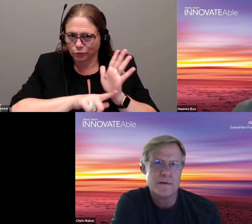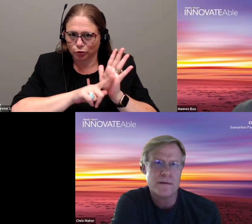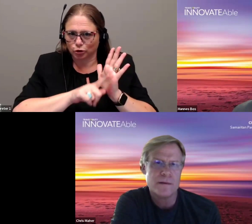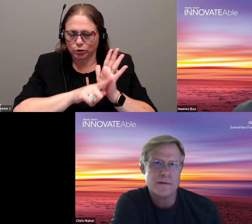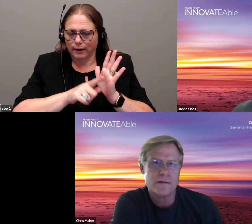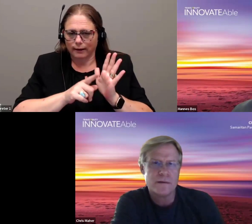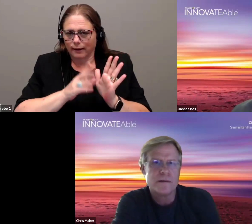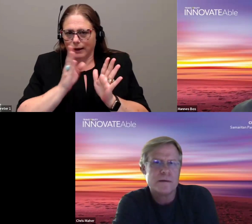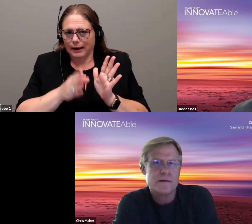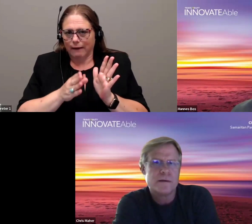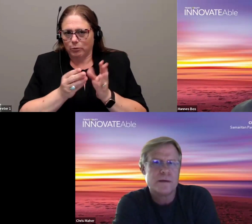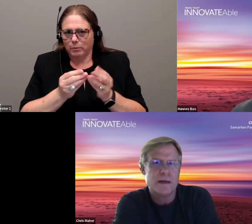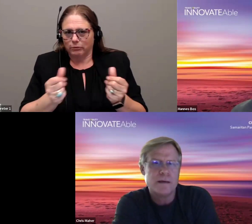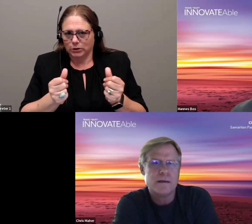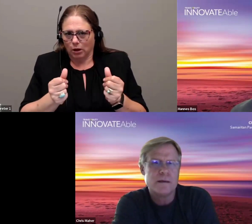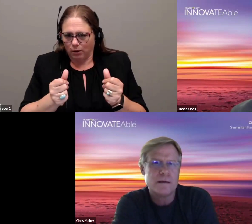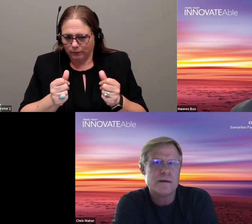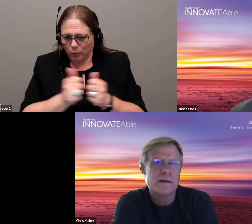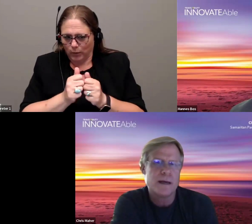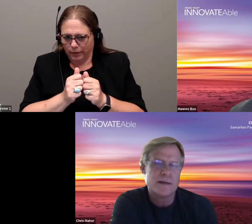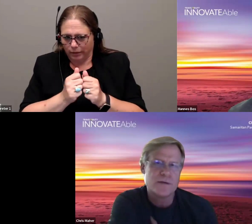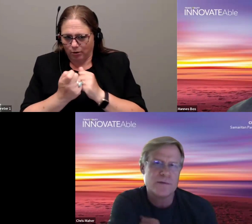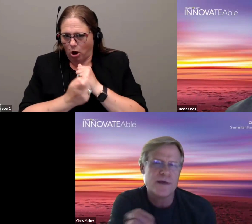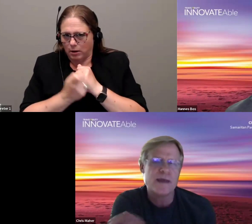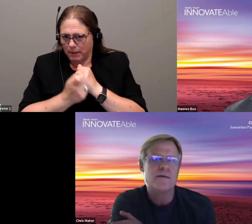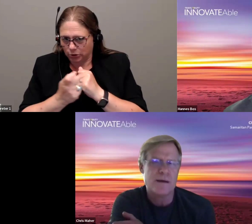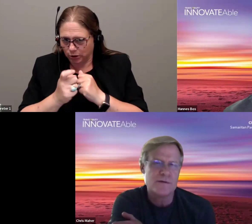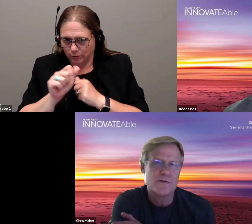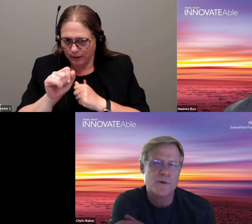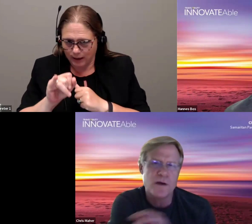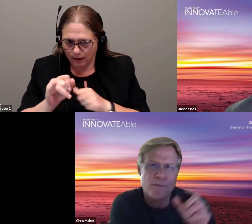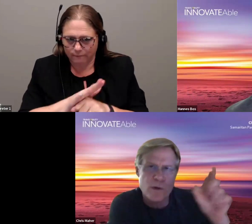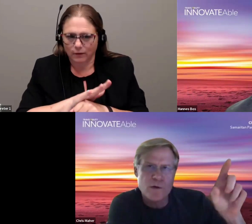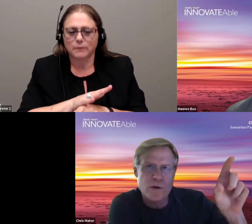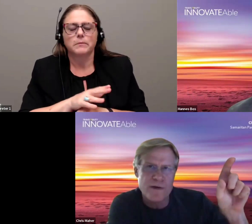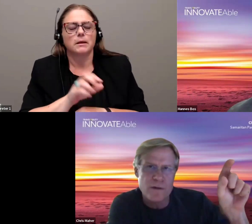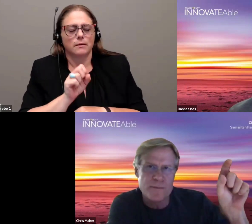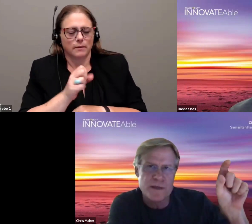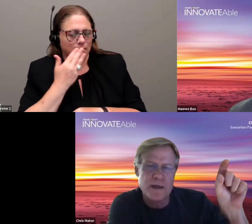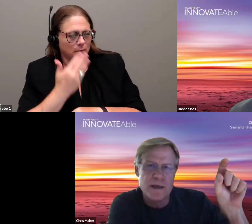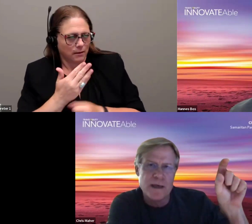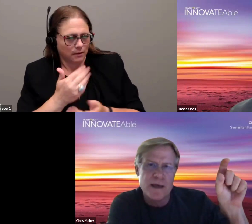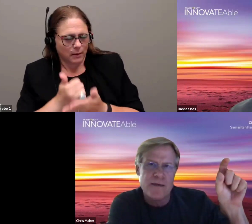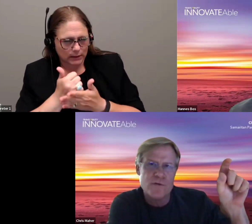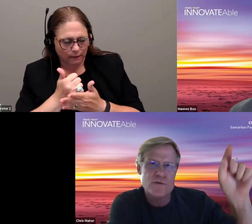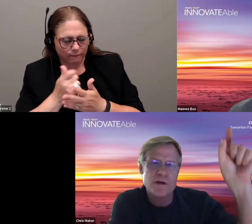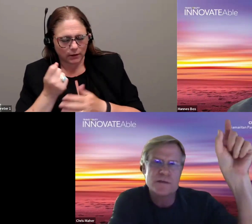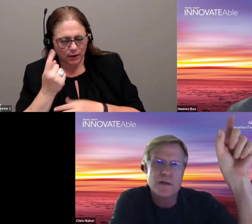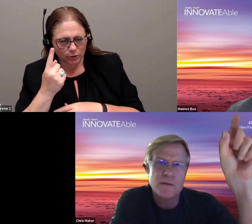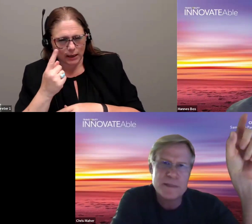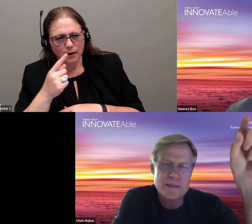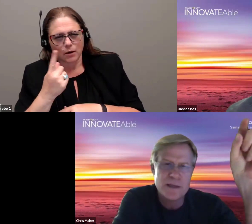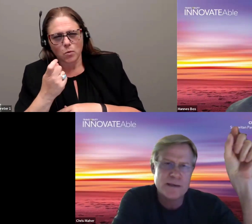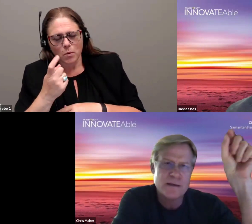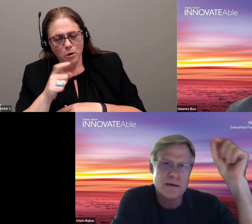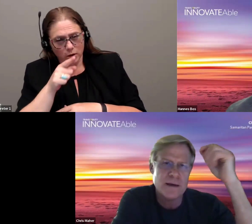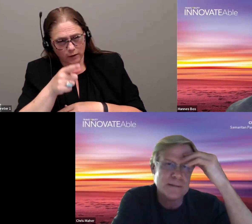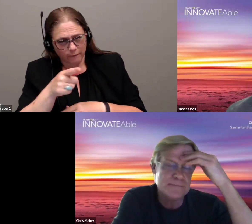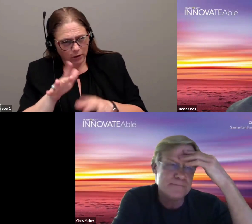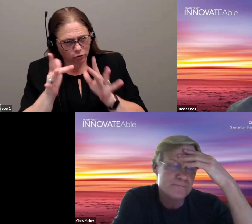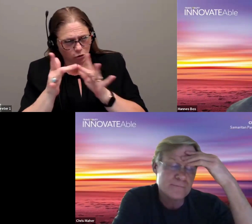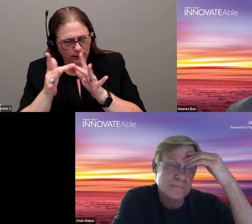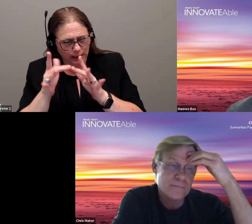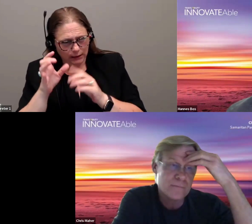but 95%. I hope I answered the question. Gotcha. Thank you. That was super helpful. One quick follow-up. Have you talked to companies like